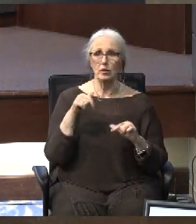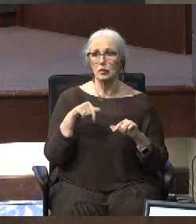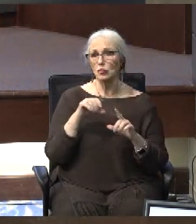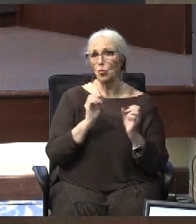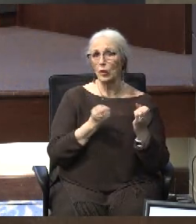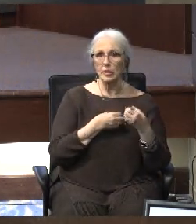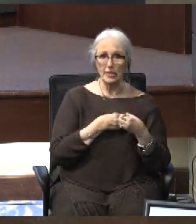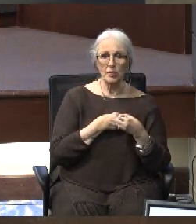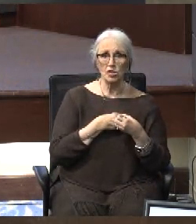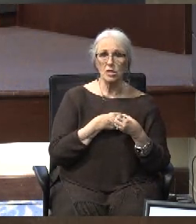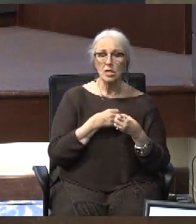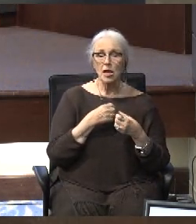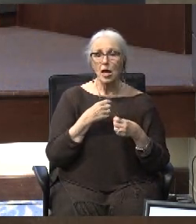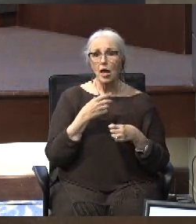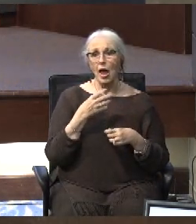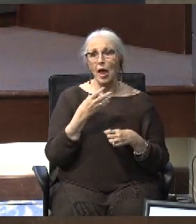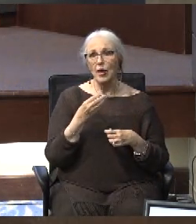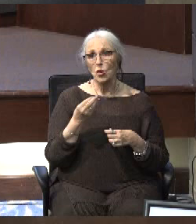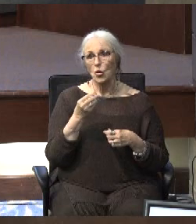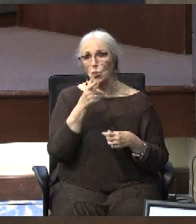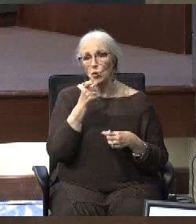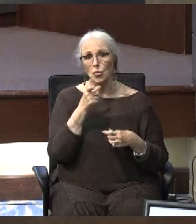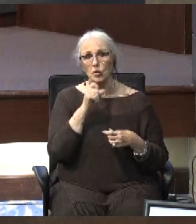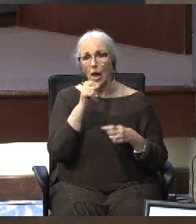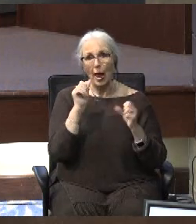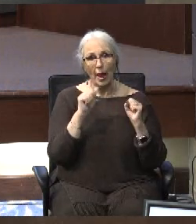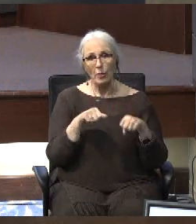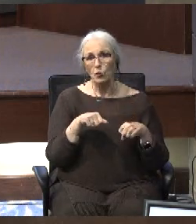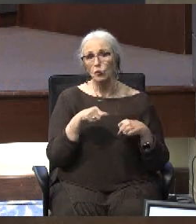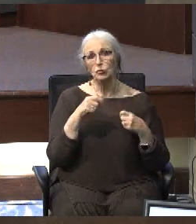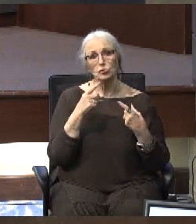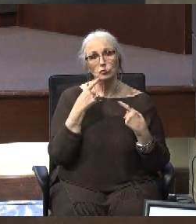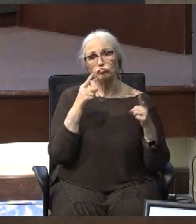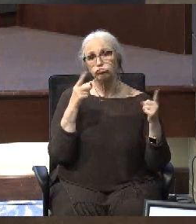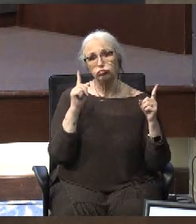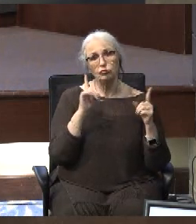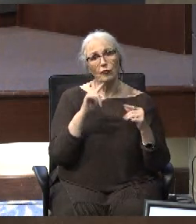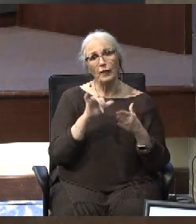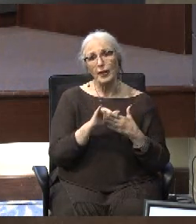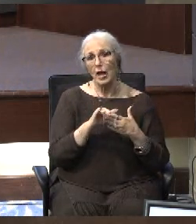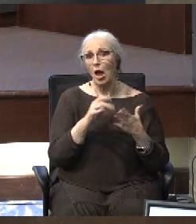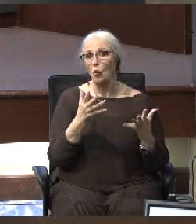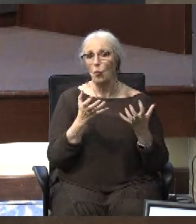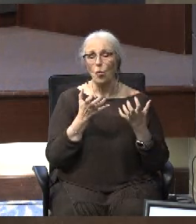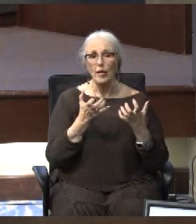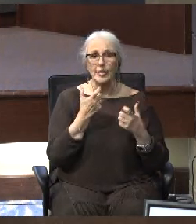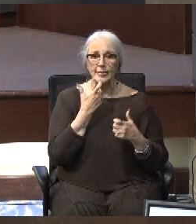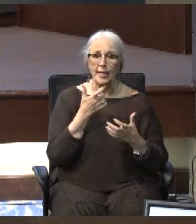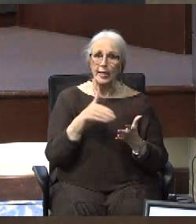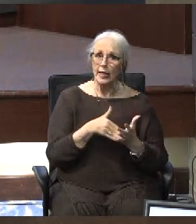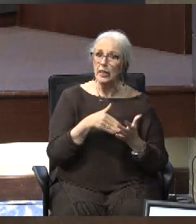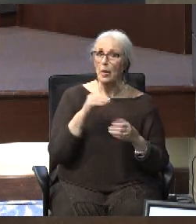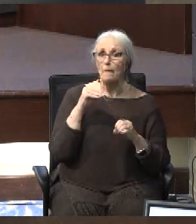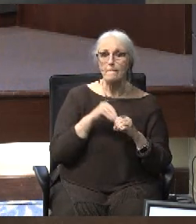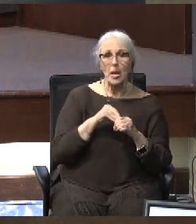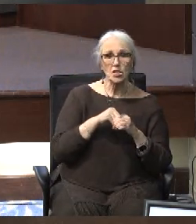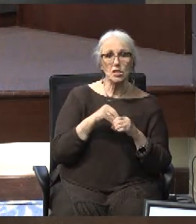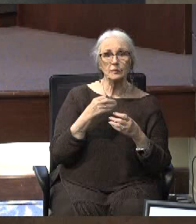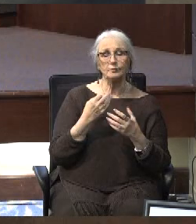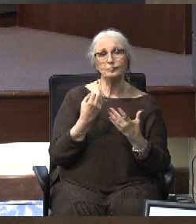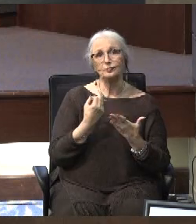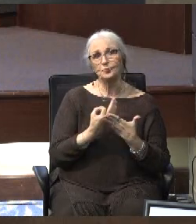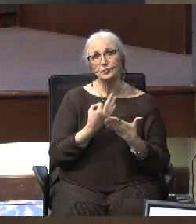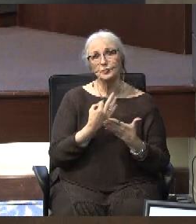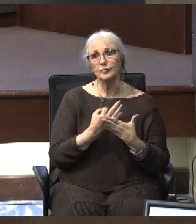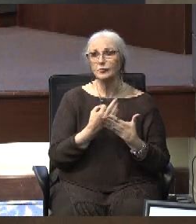organization. And to the extent that we're unable to deliver on that, I just want to be brought in again in the budget process on where and how